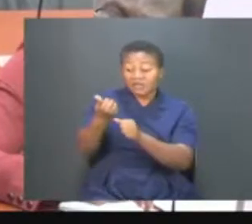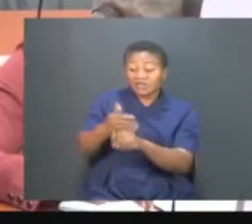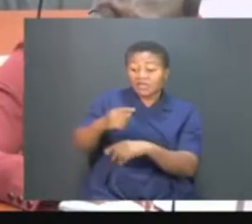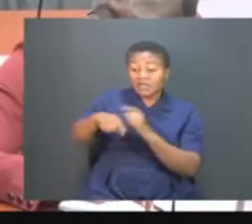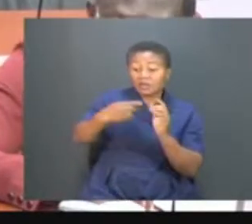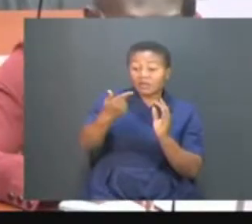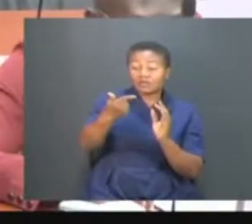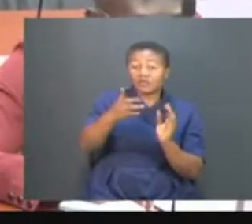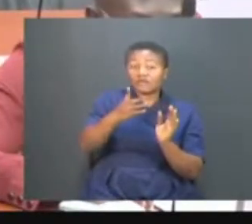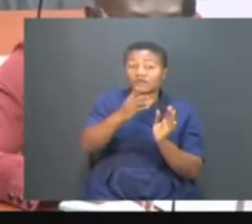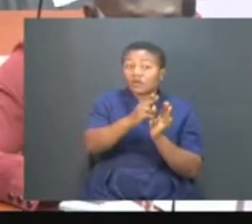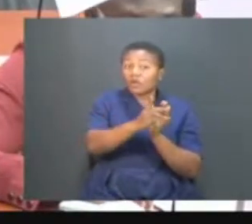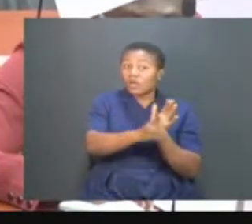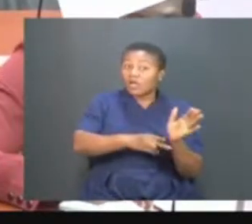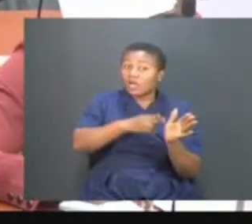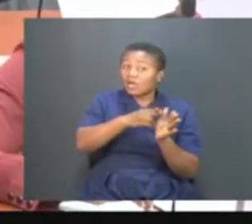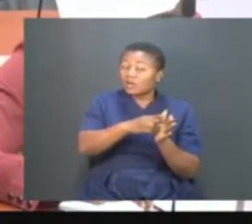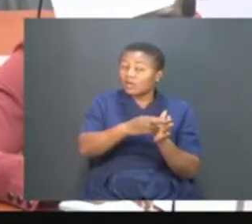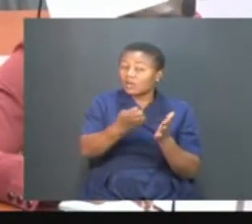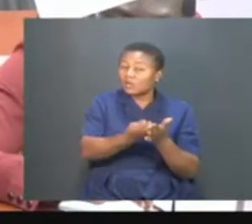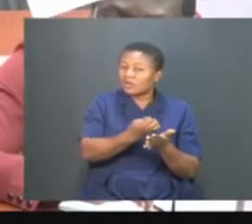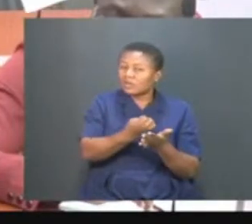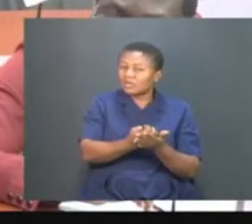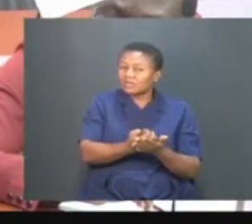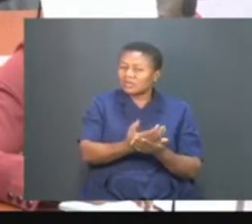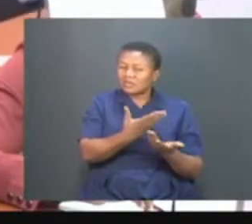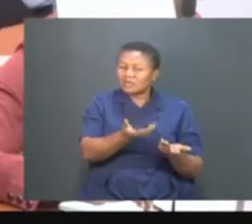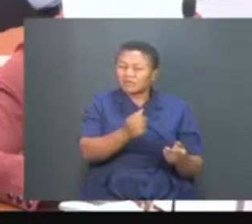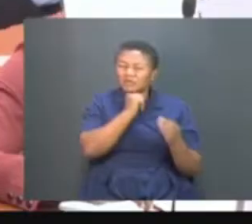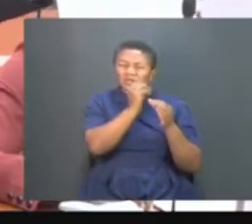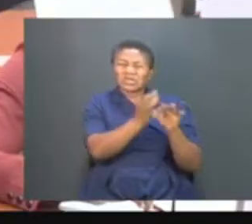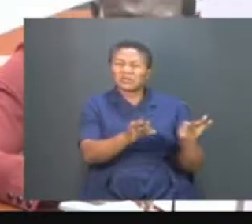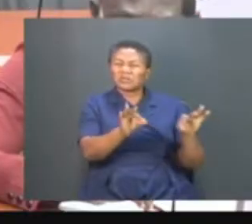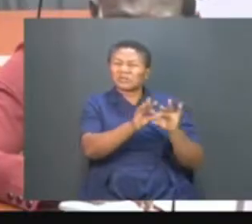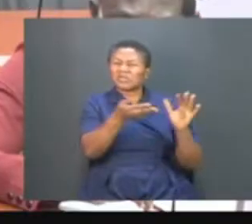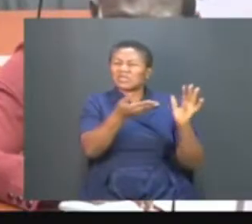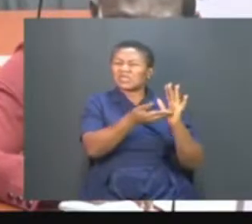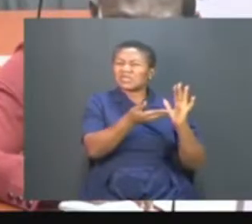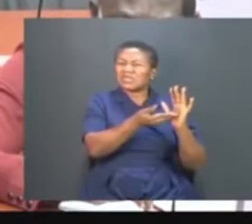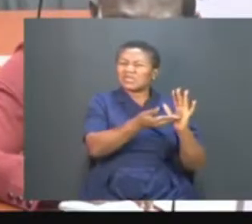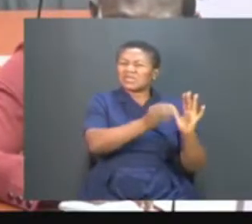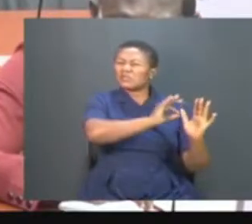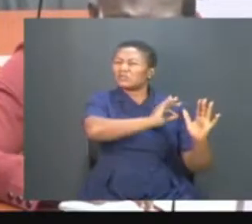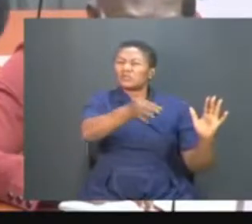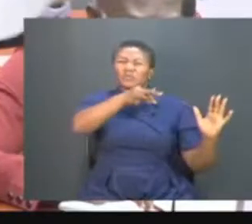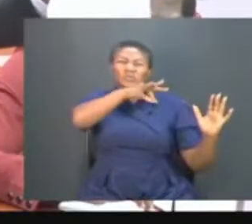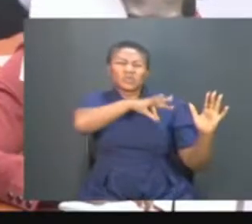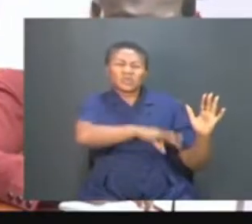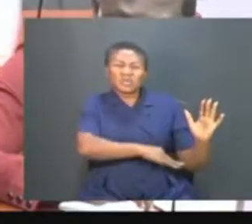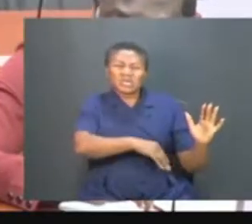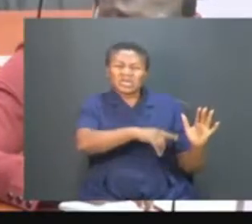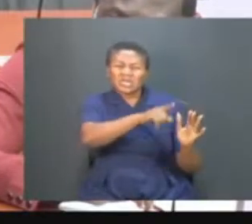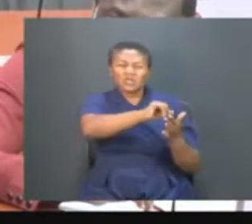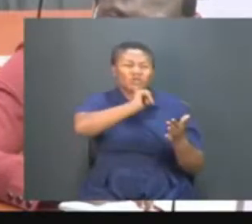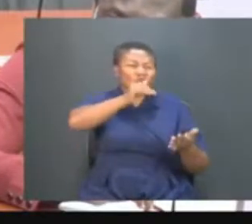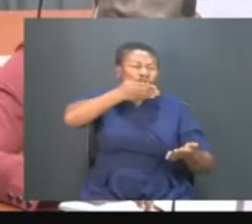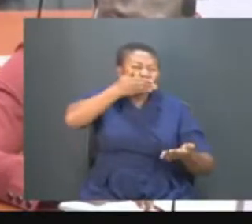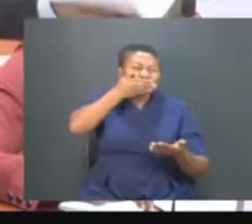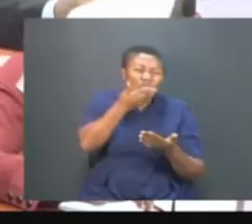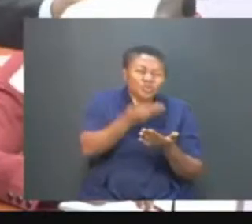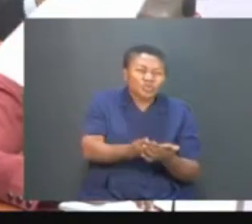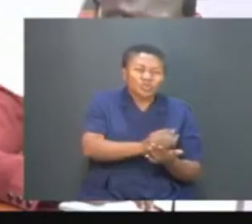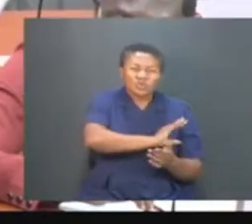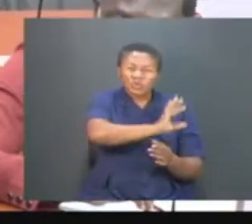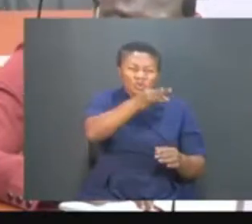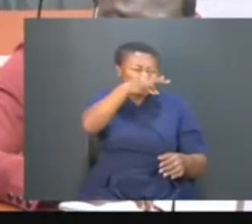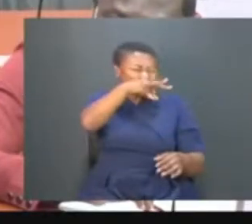economy is got no substance. It's a sham. It doesn't do us any good. It is